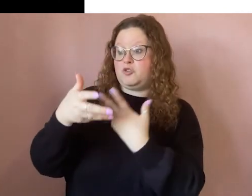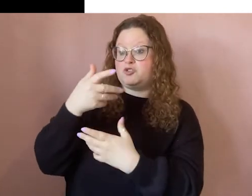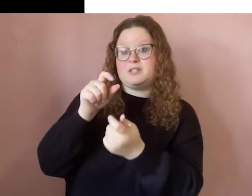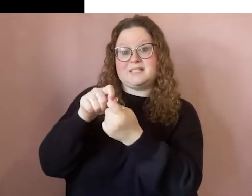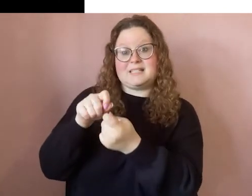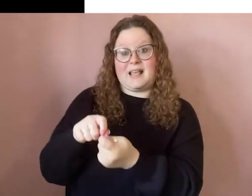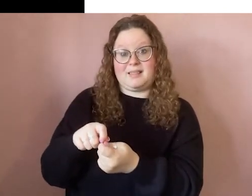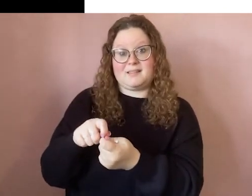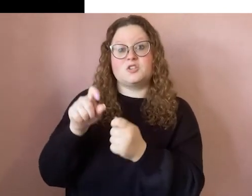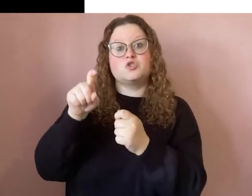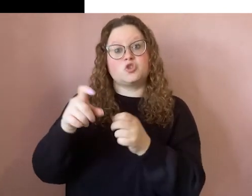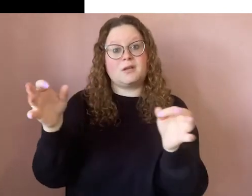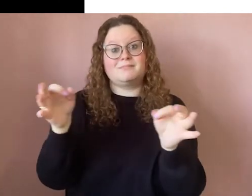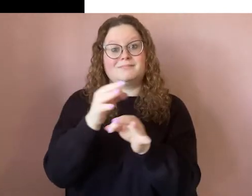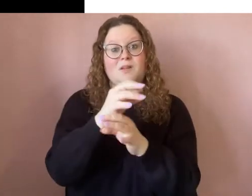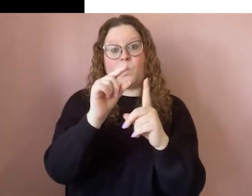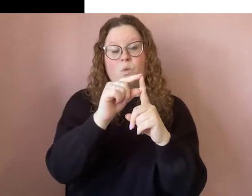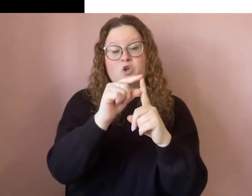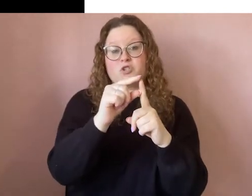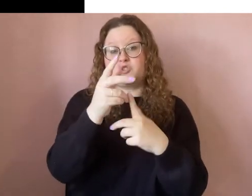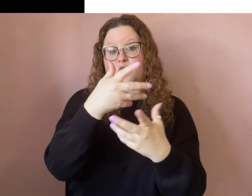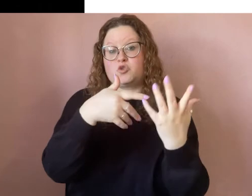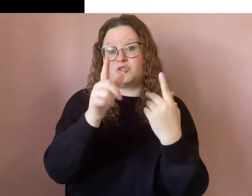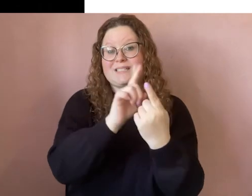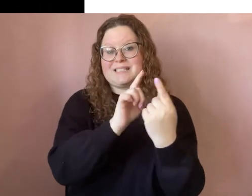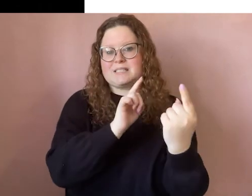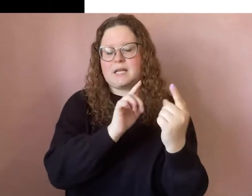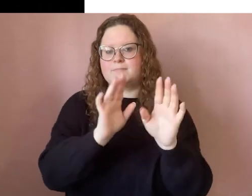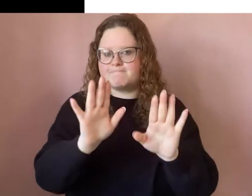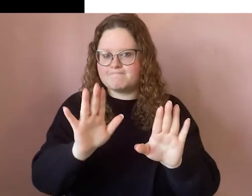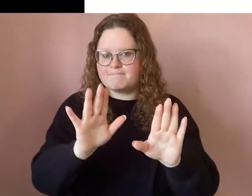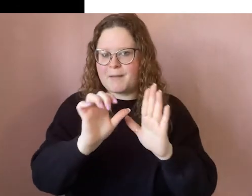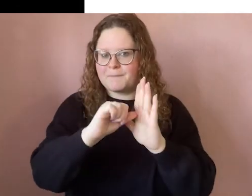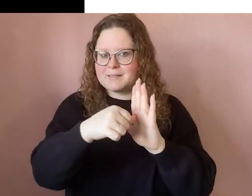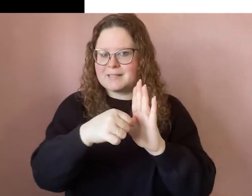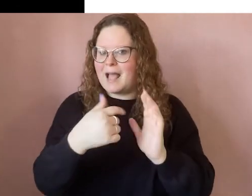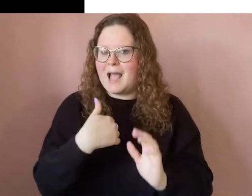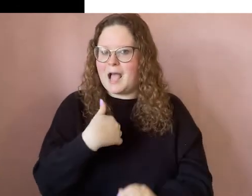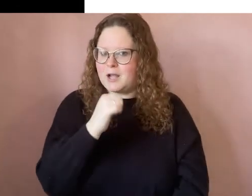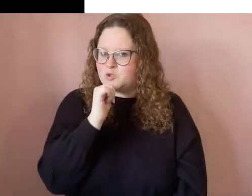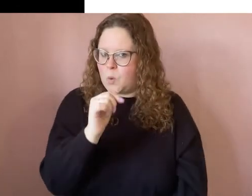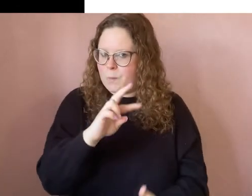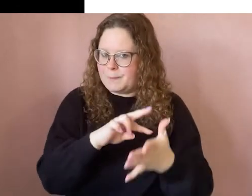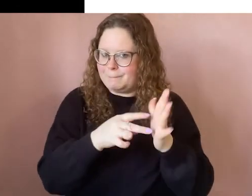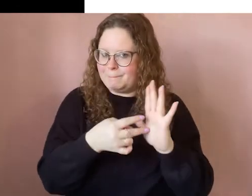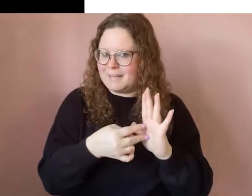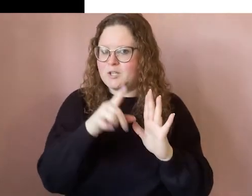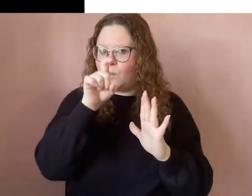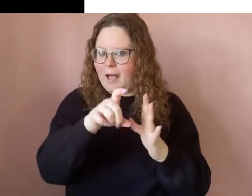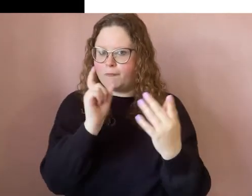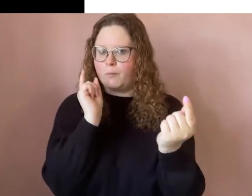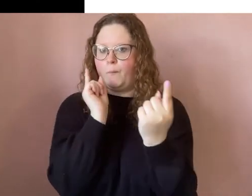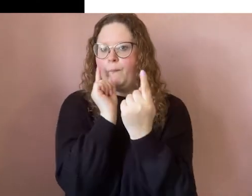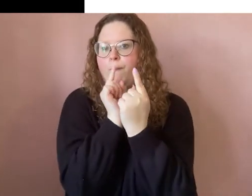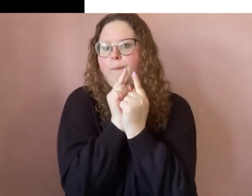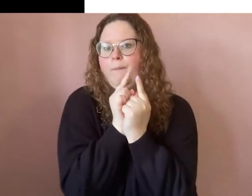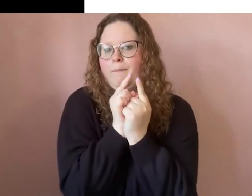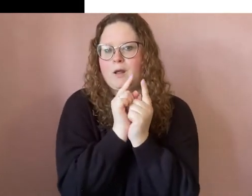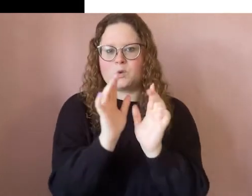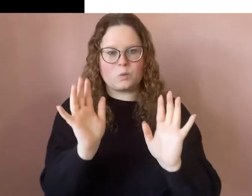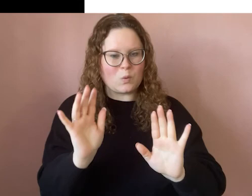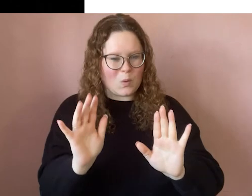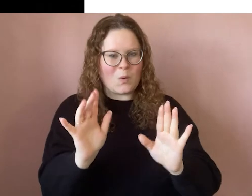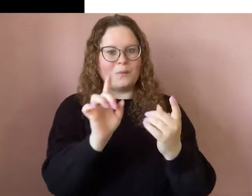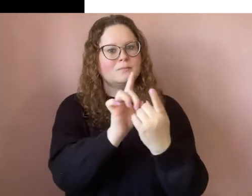of the terms that you use, no, it's true, because we were talking, and, you know, even today, as fast as things are happening, Bill comes up with